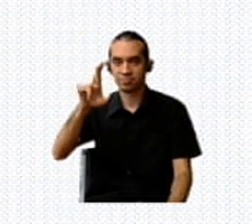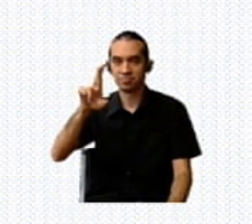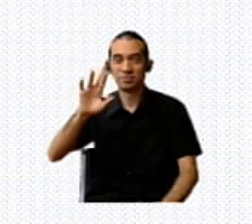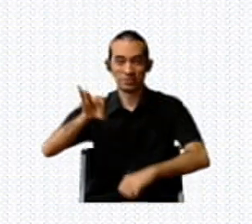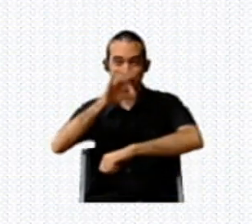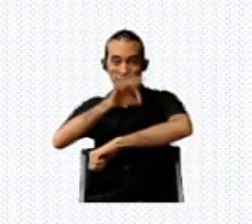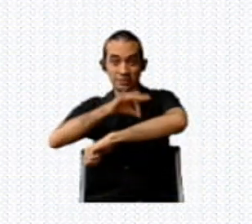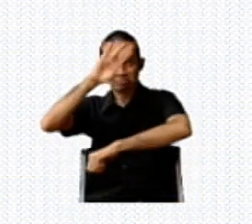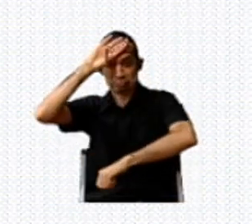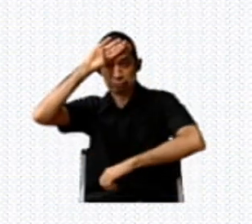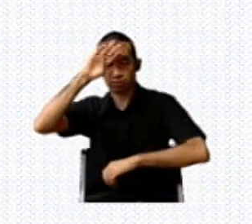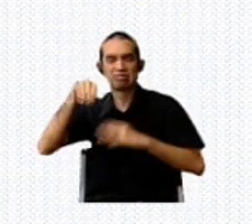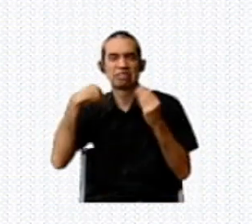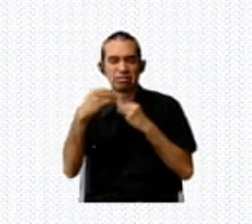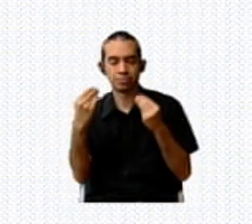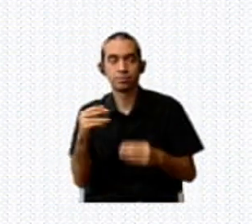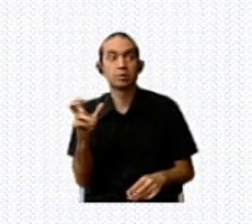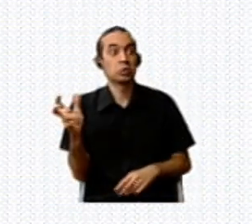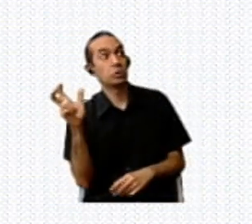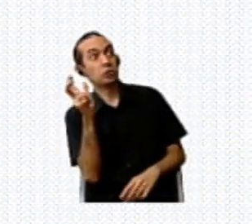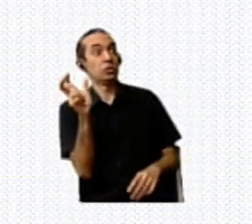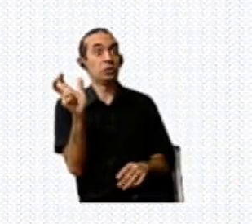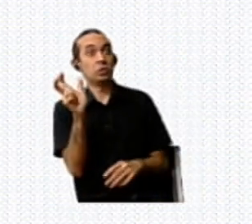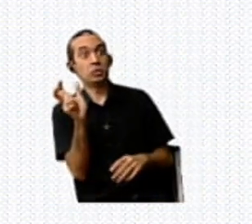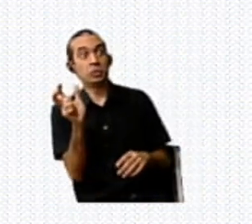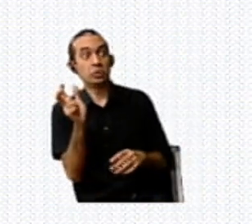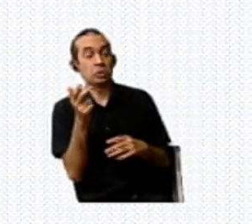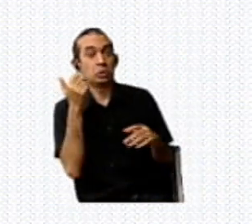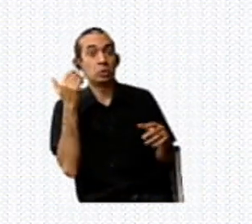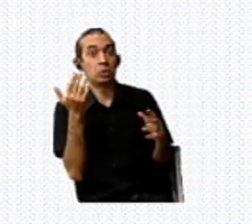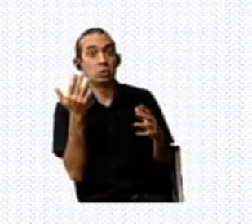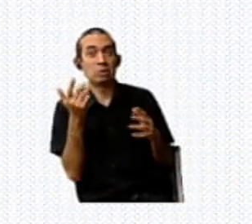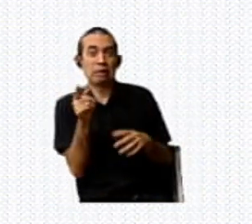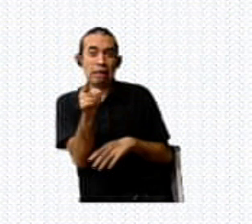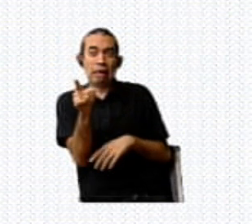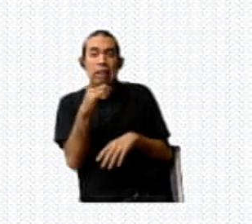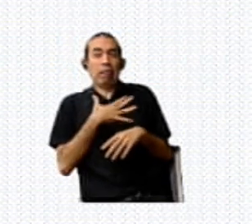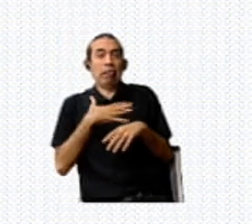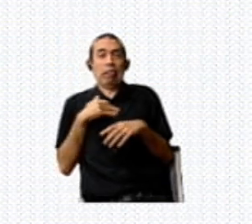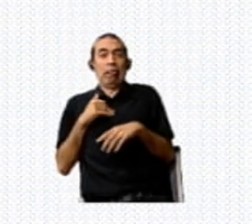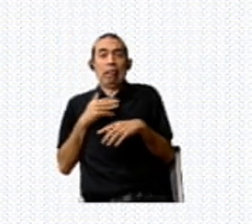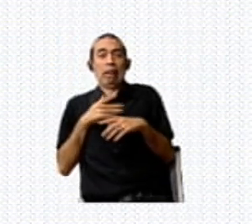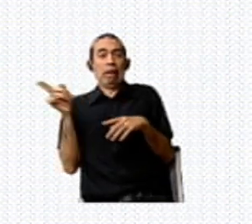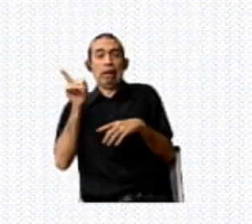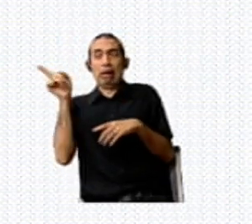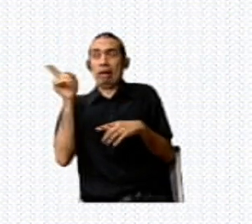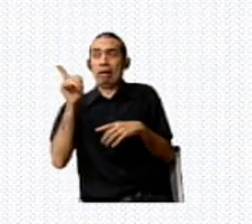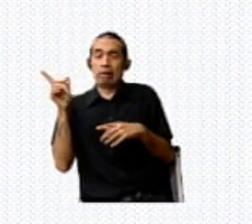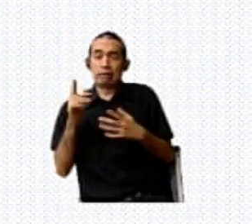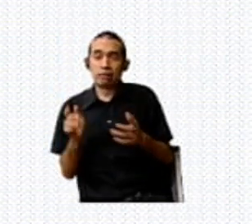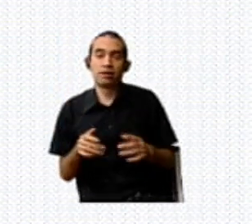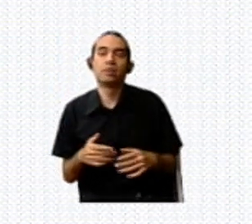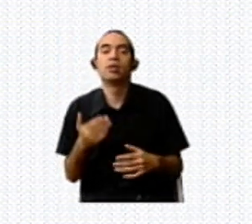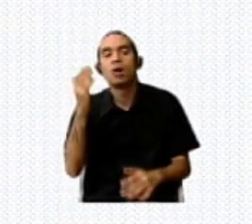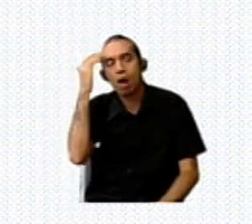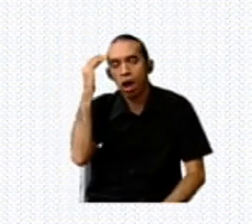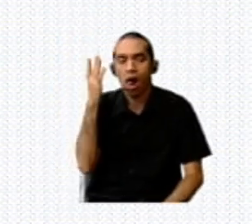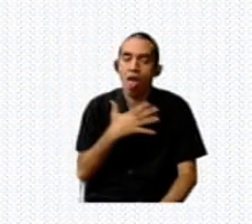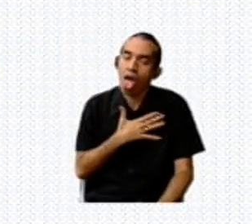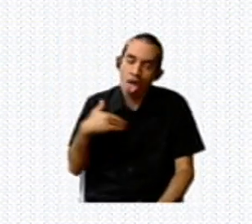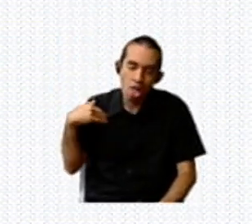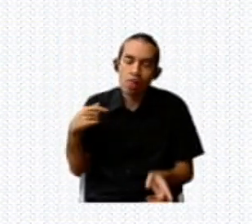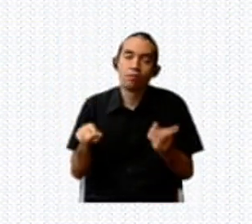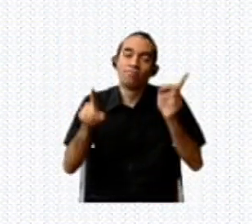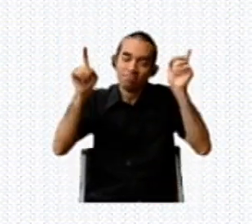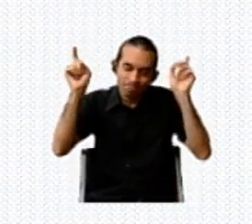do? What should you do? Oh, I don't like that. Okay, Charlie, I know you don't like it, but we